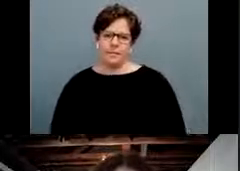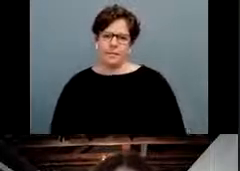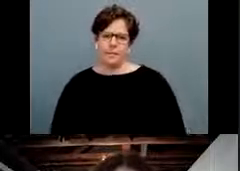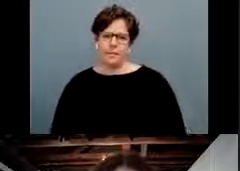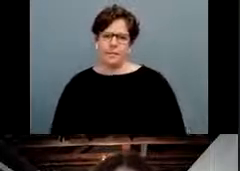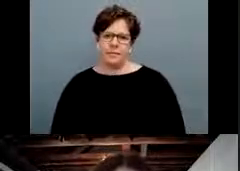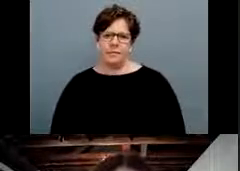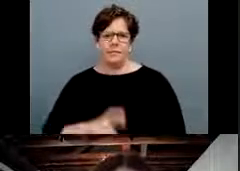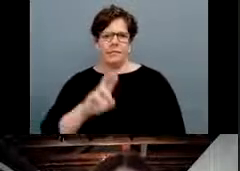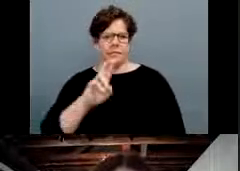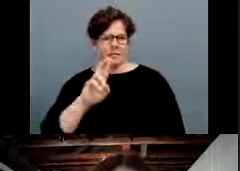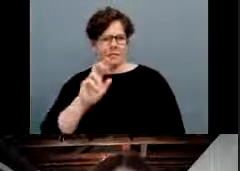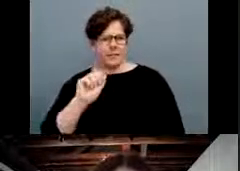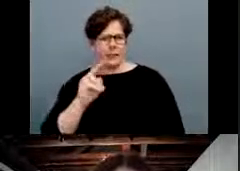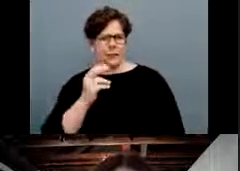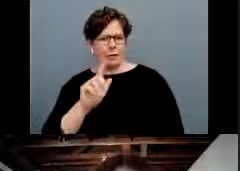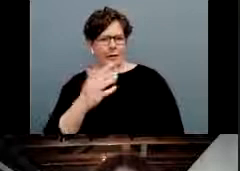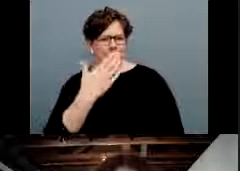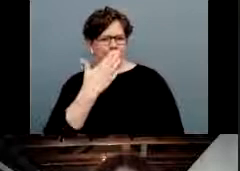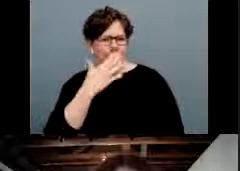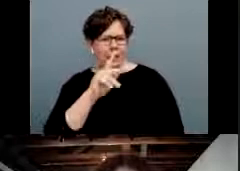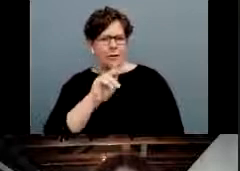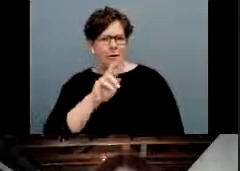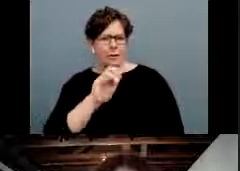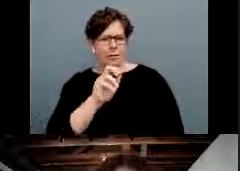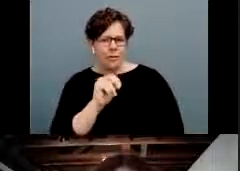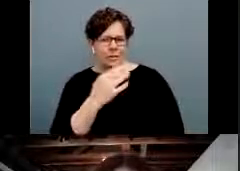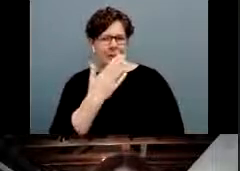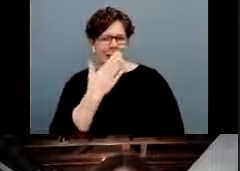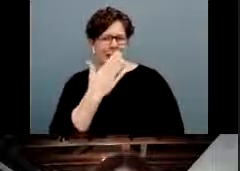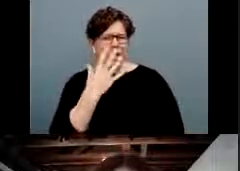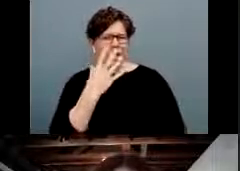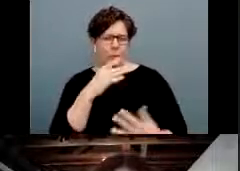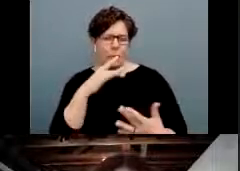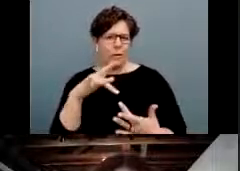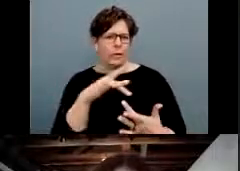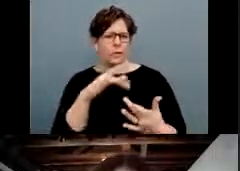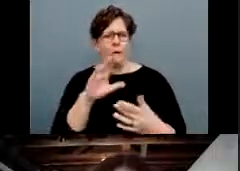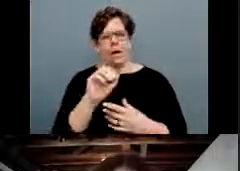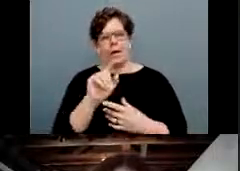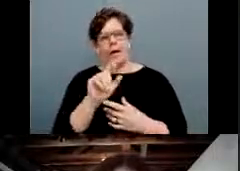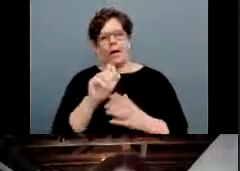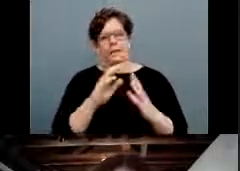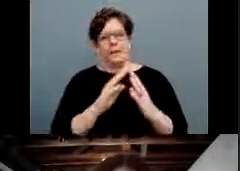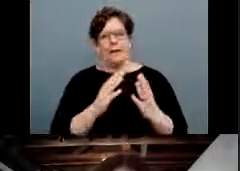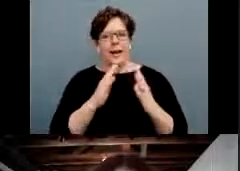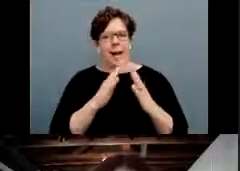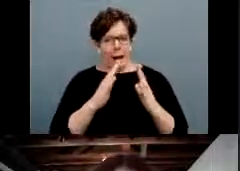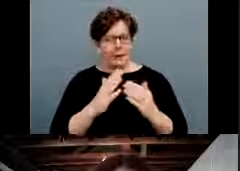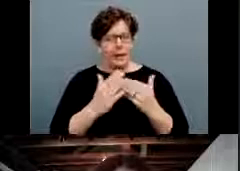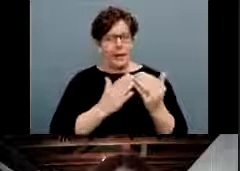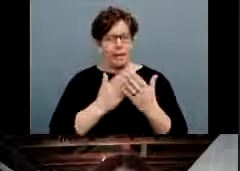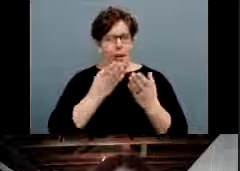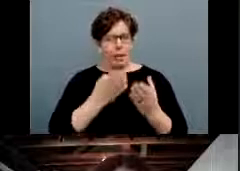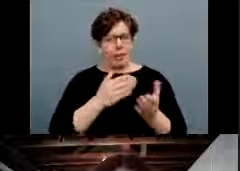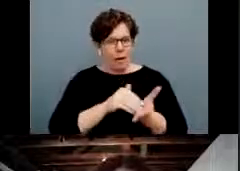Thank you so much, Kristen, for such an amazing tour of the Castle House. Even though I spend so much time in that space, it's always such